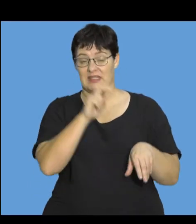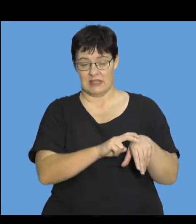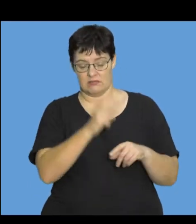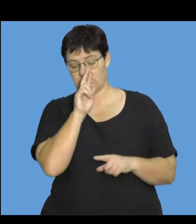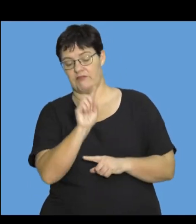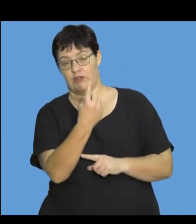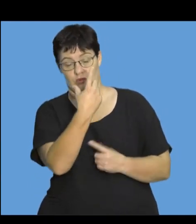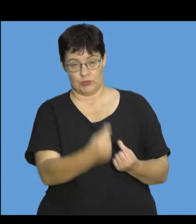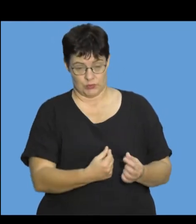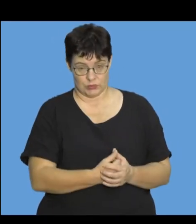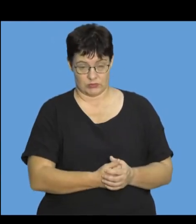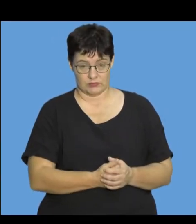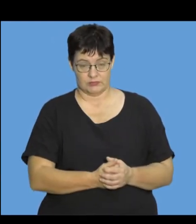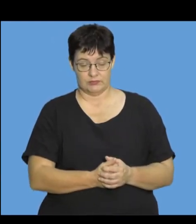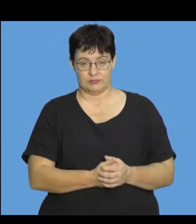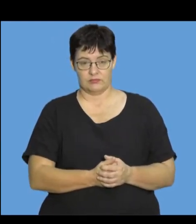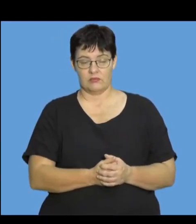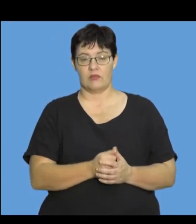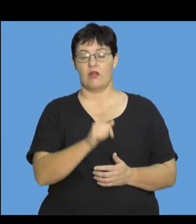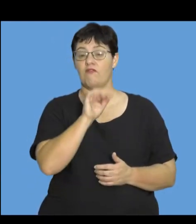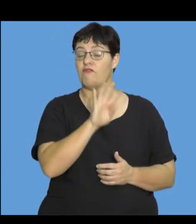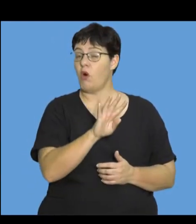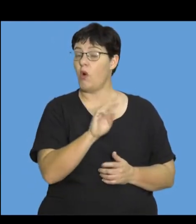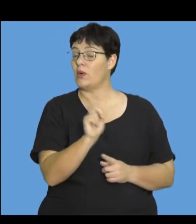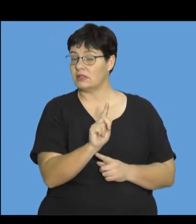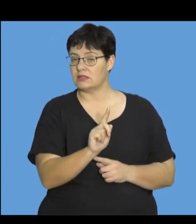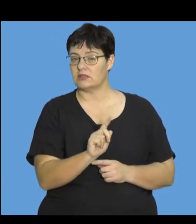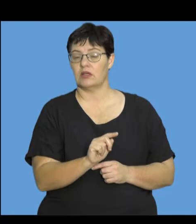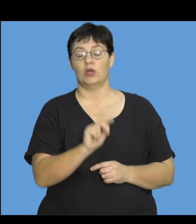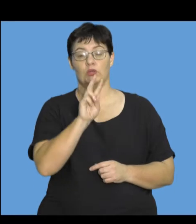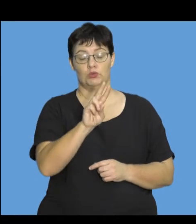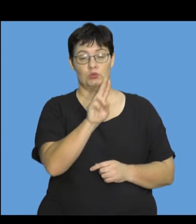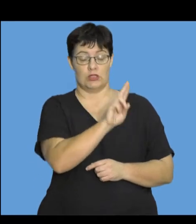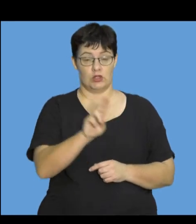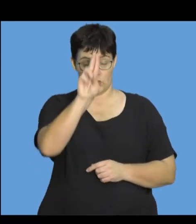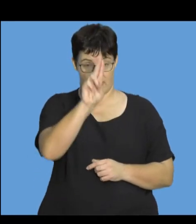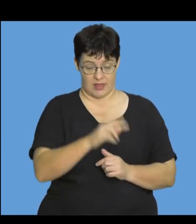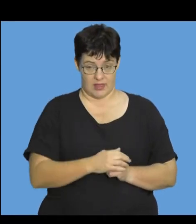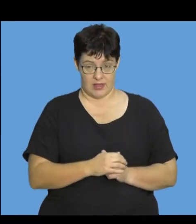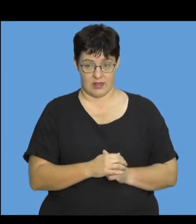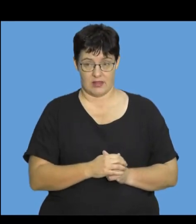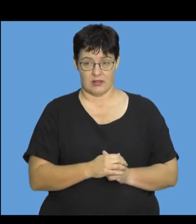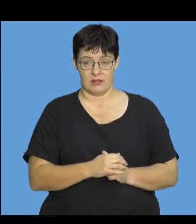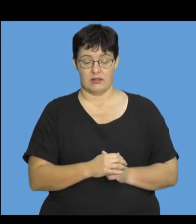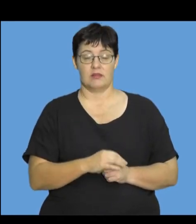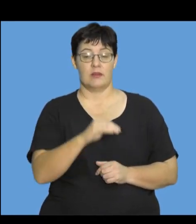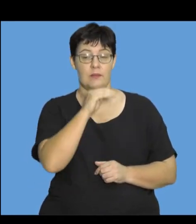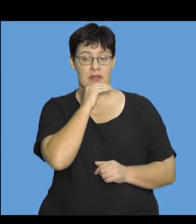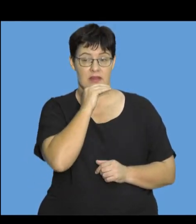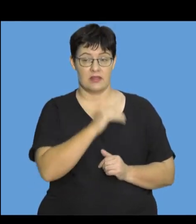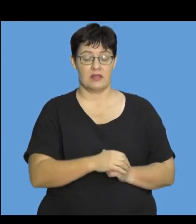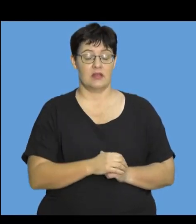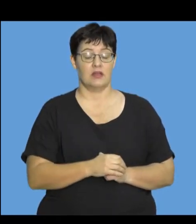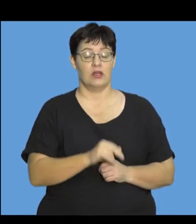then look at here. So you know 4 can be written as 2 squared, which will therefore give me 2 squared, I